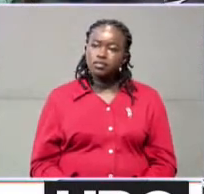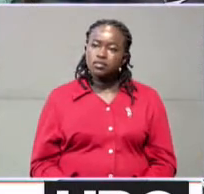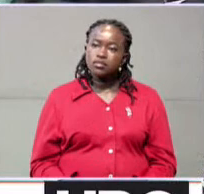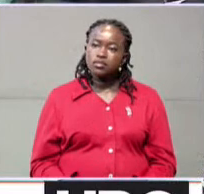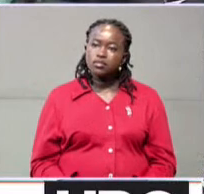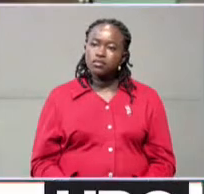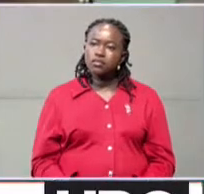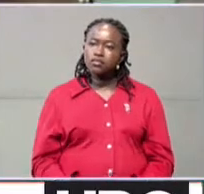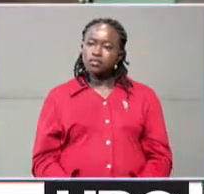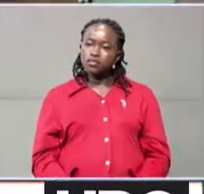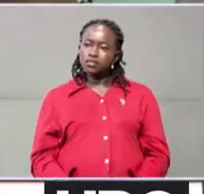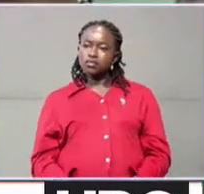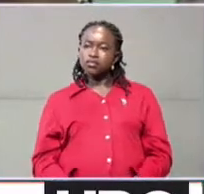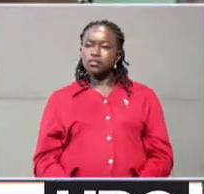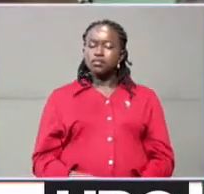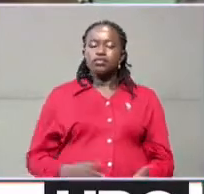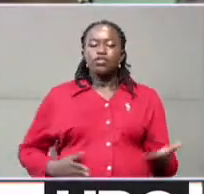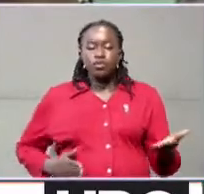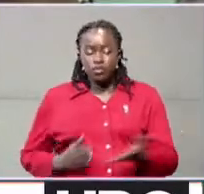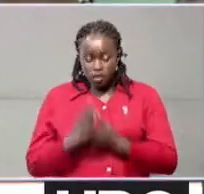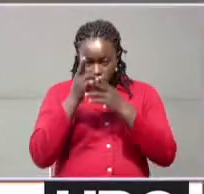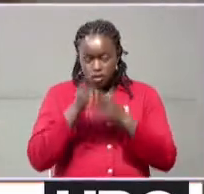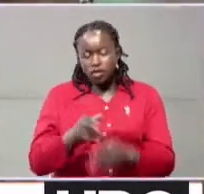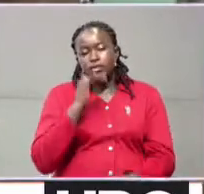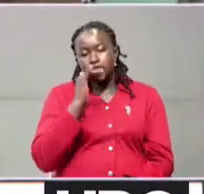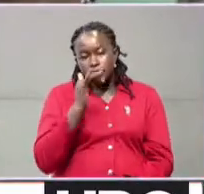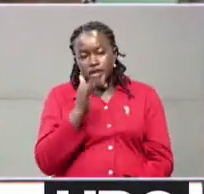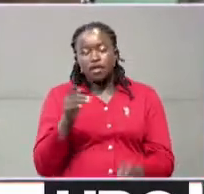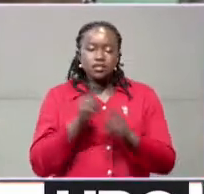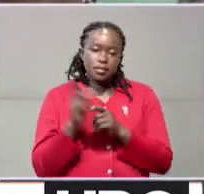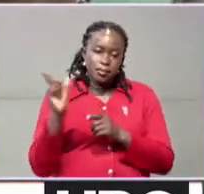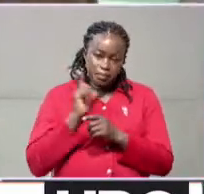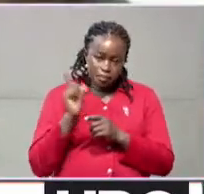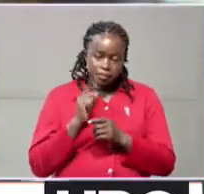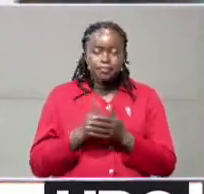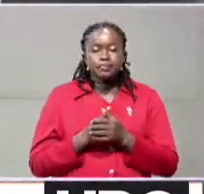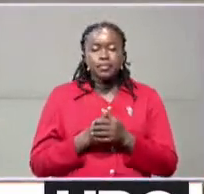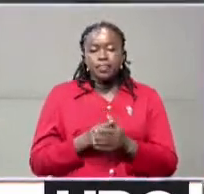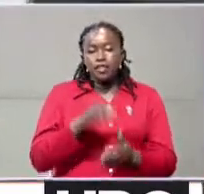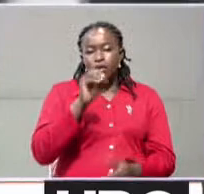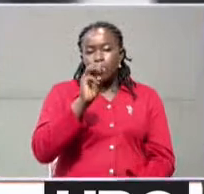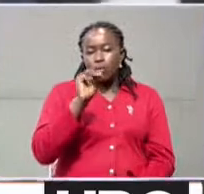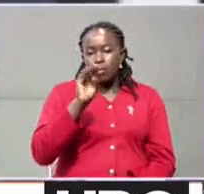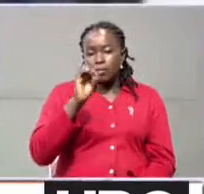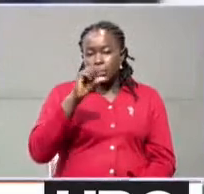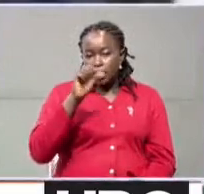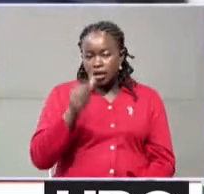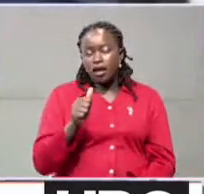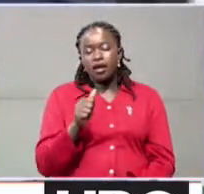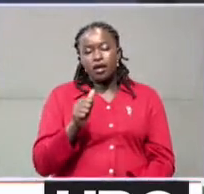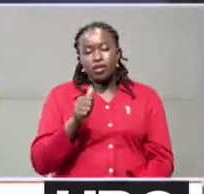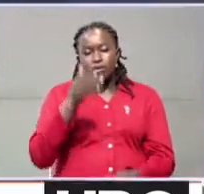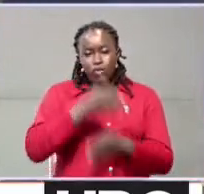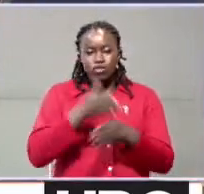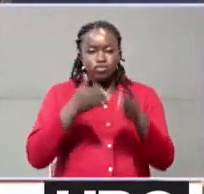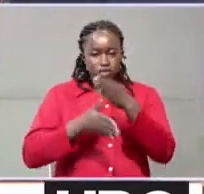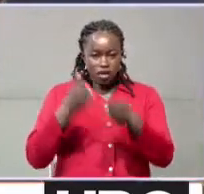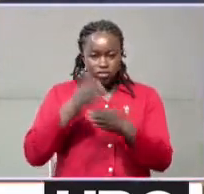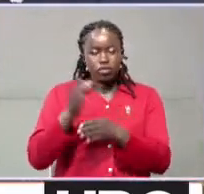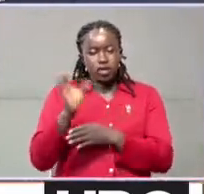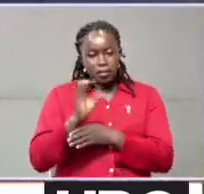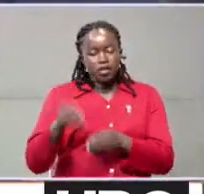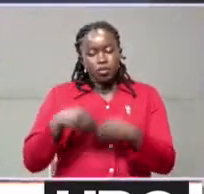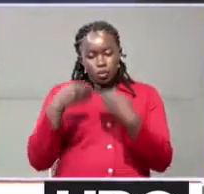right owner will speak and colleagues omega construction company was given only two months to